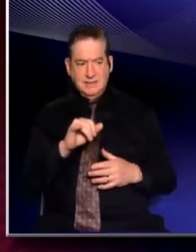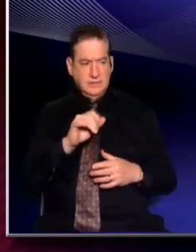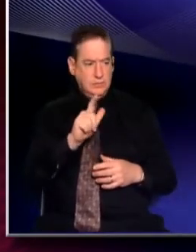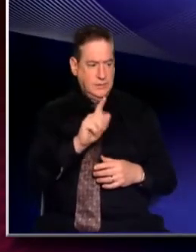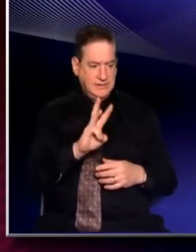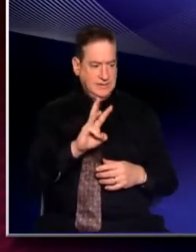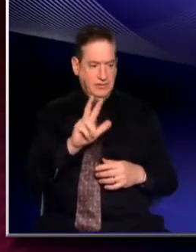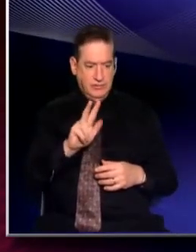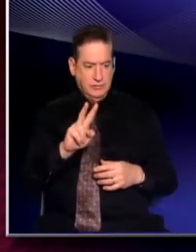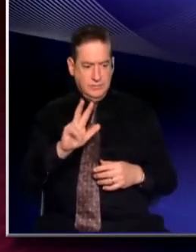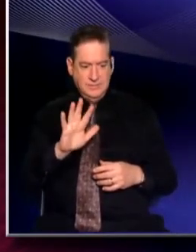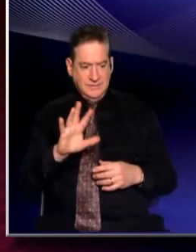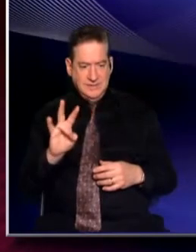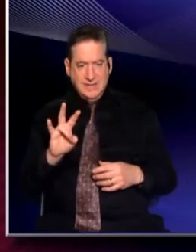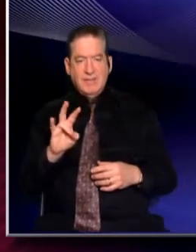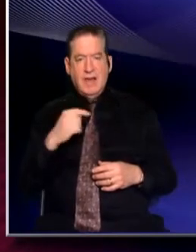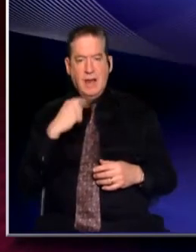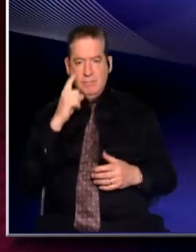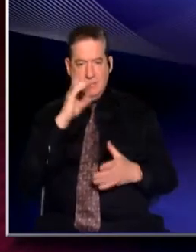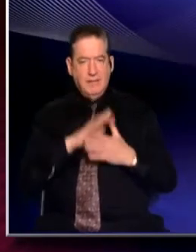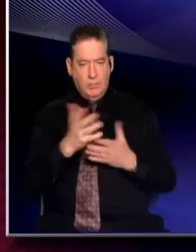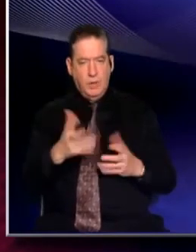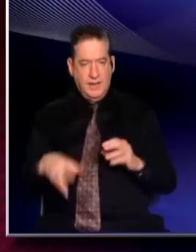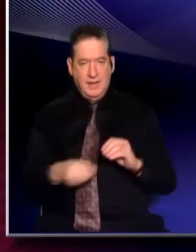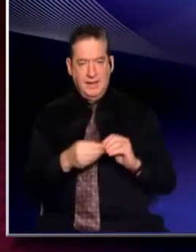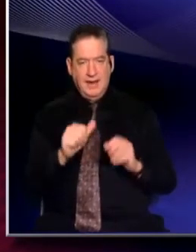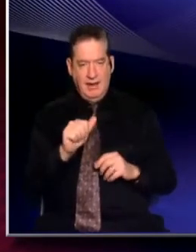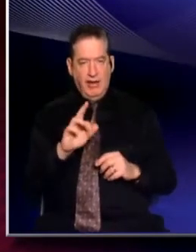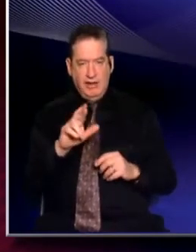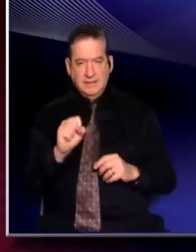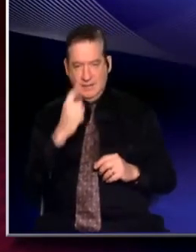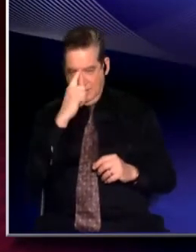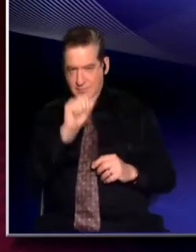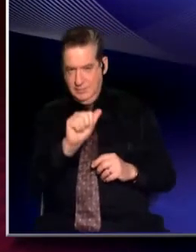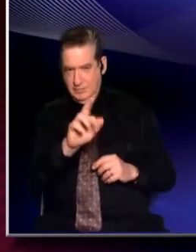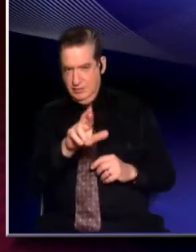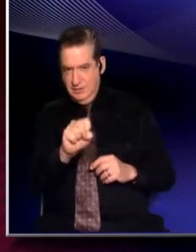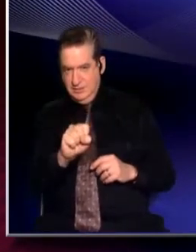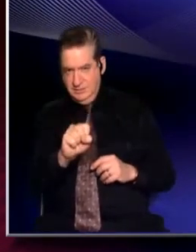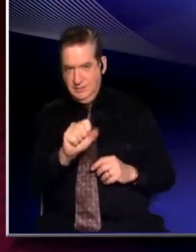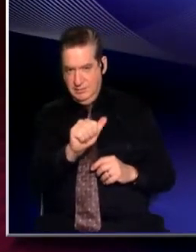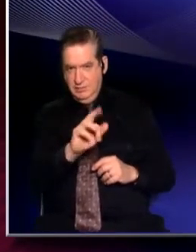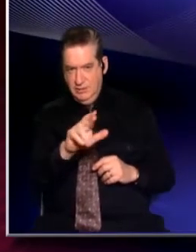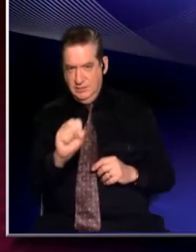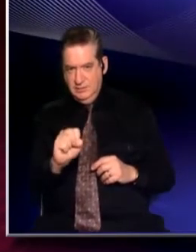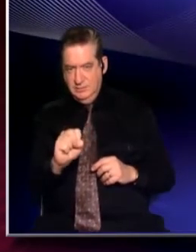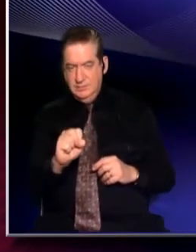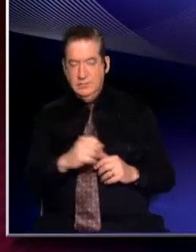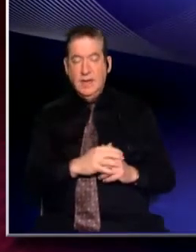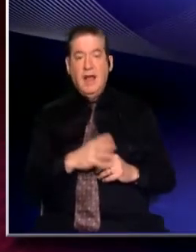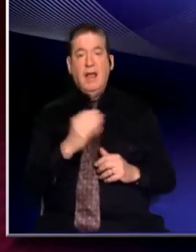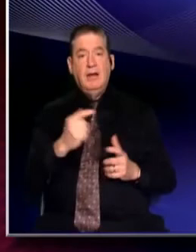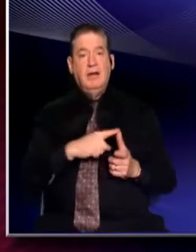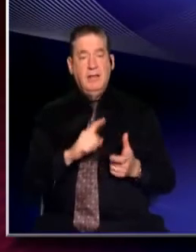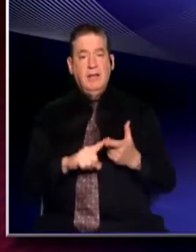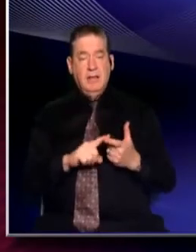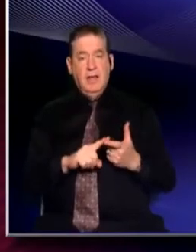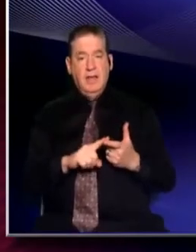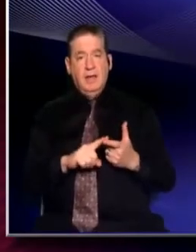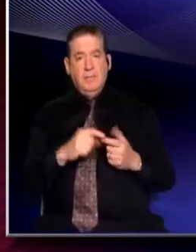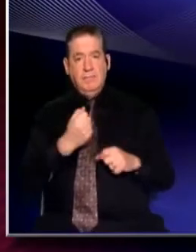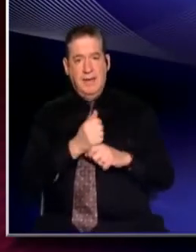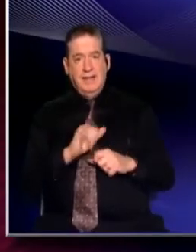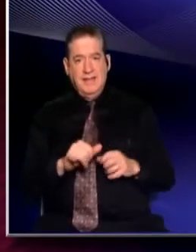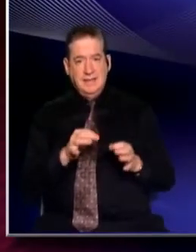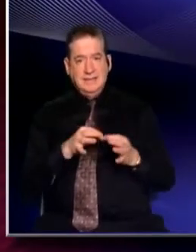362267." I believe that's, you might want to add ARS. I believe that's ARS, a reference to the ARS. And then let's make that a new